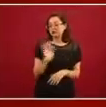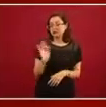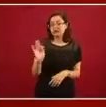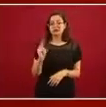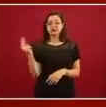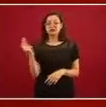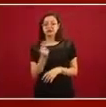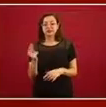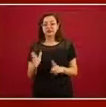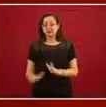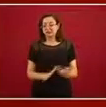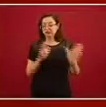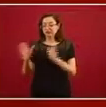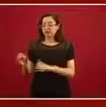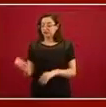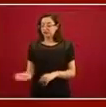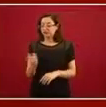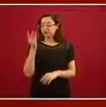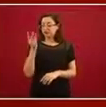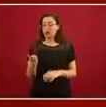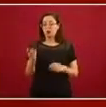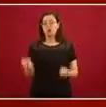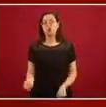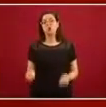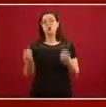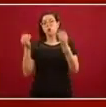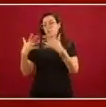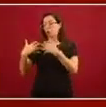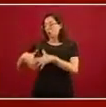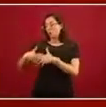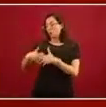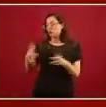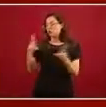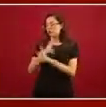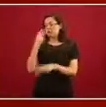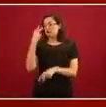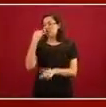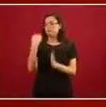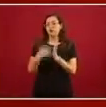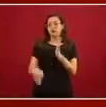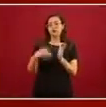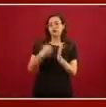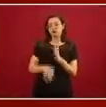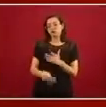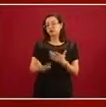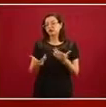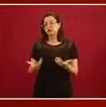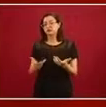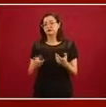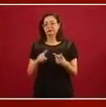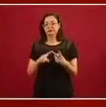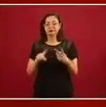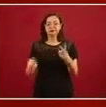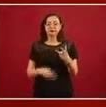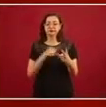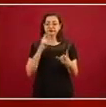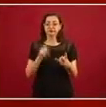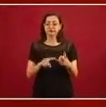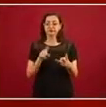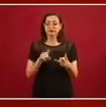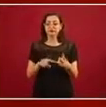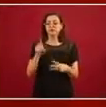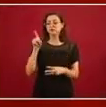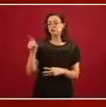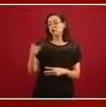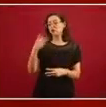How many ventilators will be available when we enter phase 3? And also a clarification. There